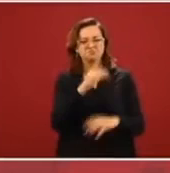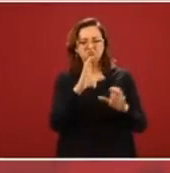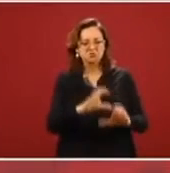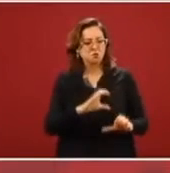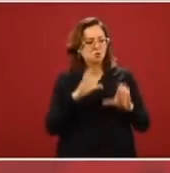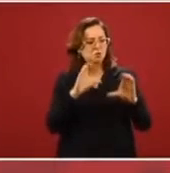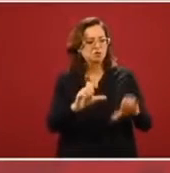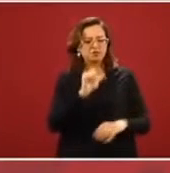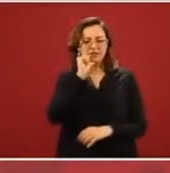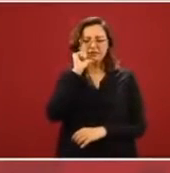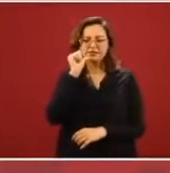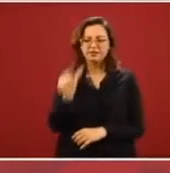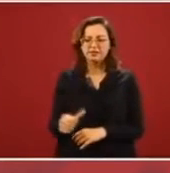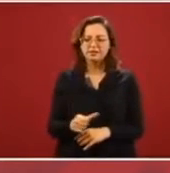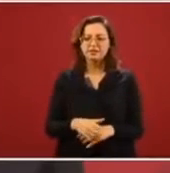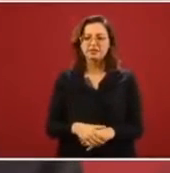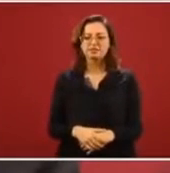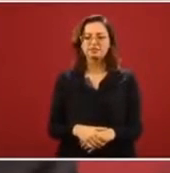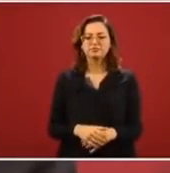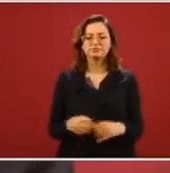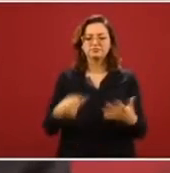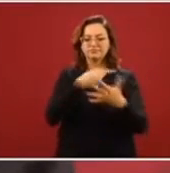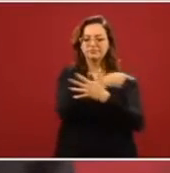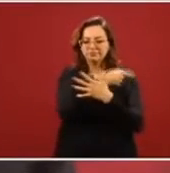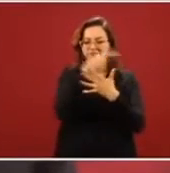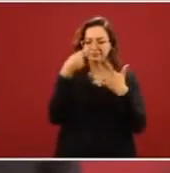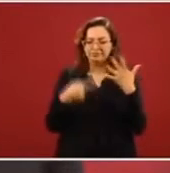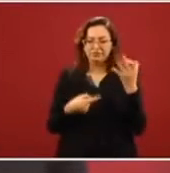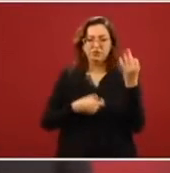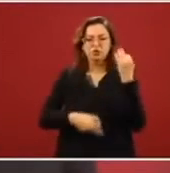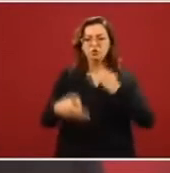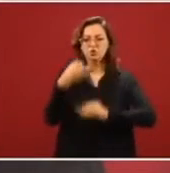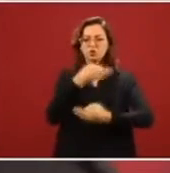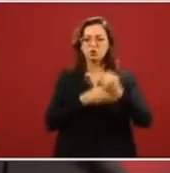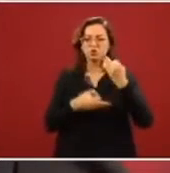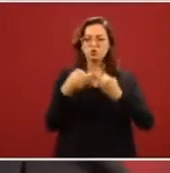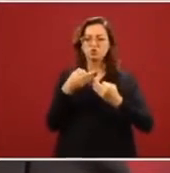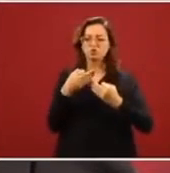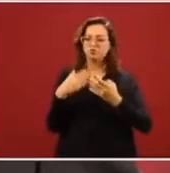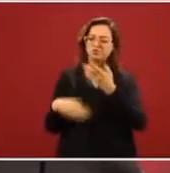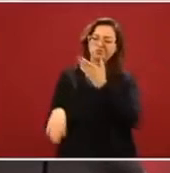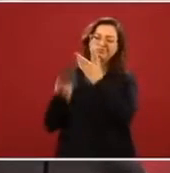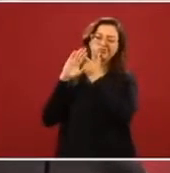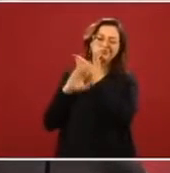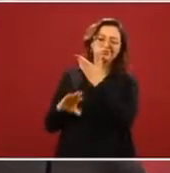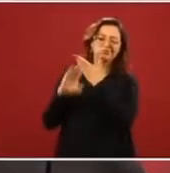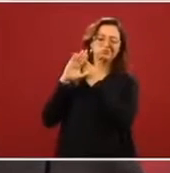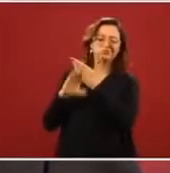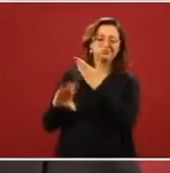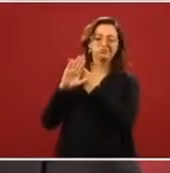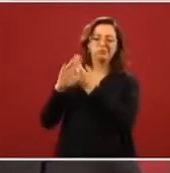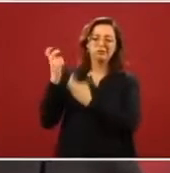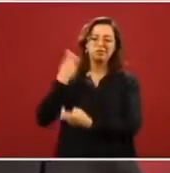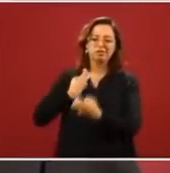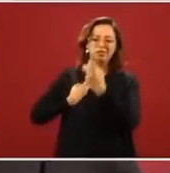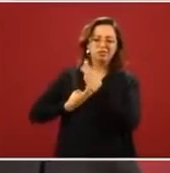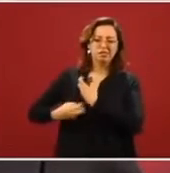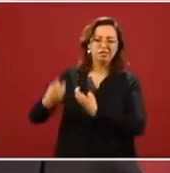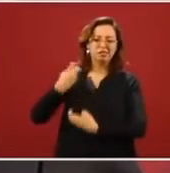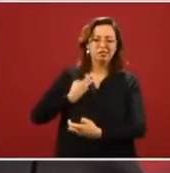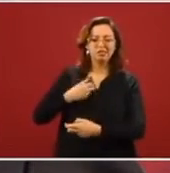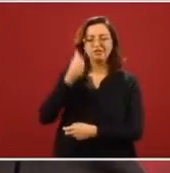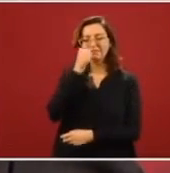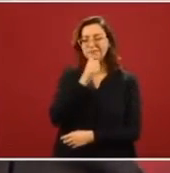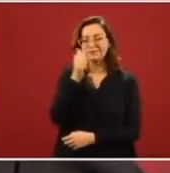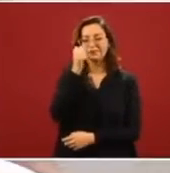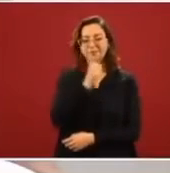not being cautious or Todo taking esto, care ¿no? of himself. All of que this, utilizan nuestros which is utilized adversarios. by our adversaries.